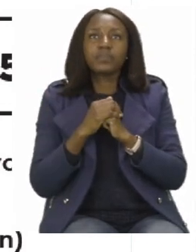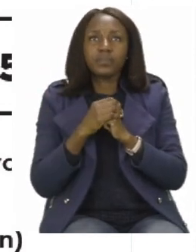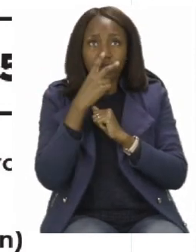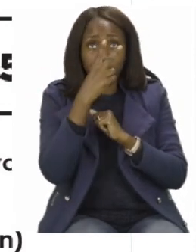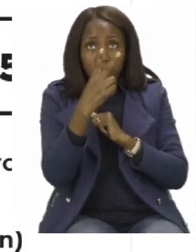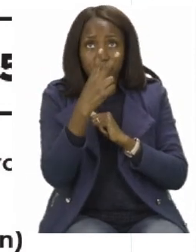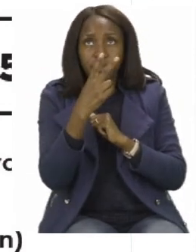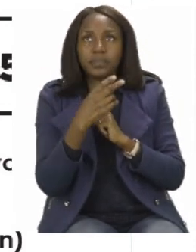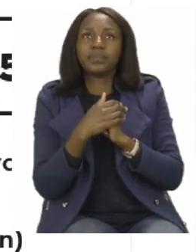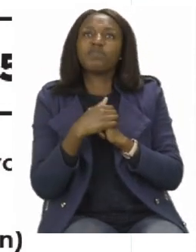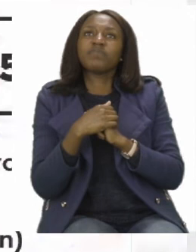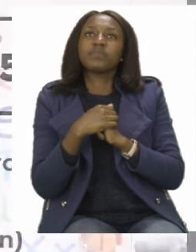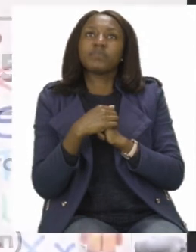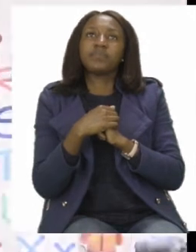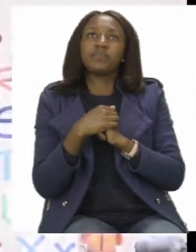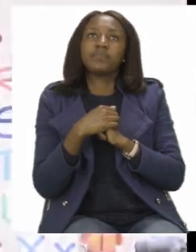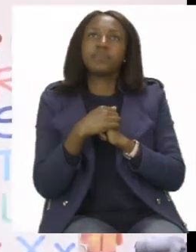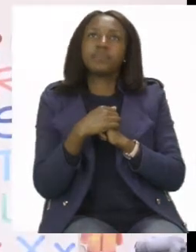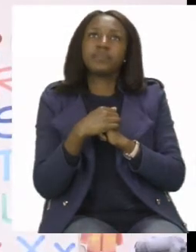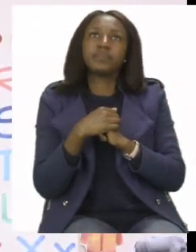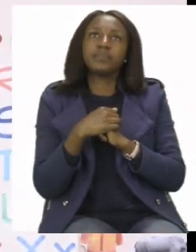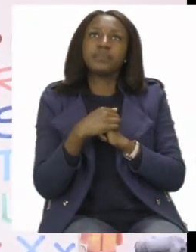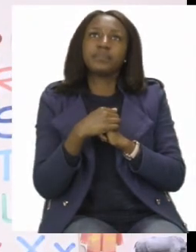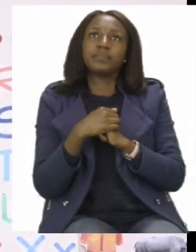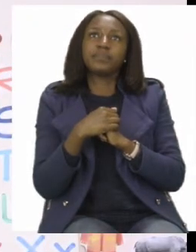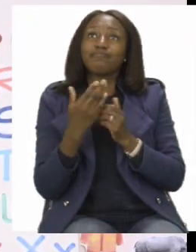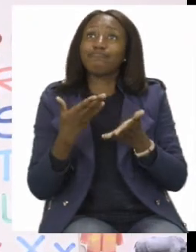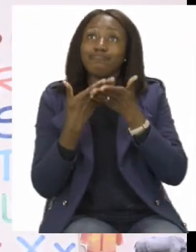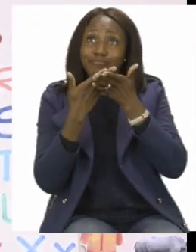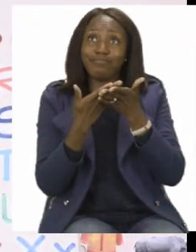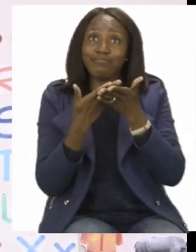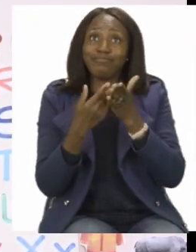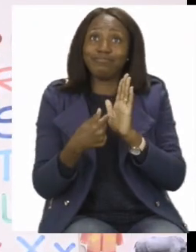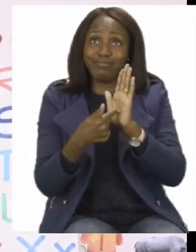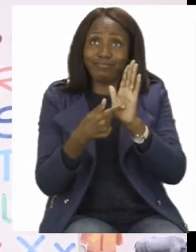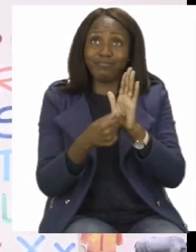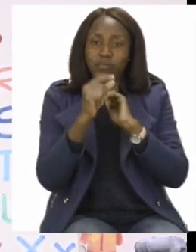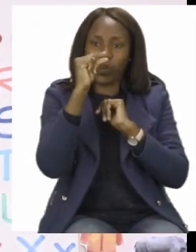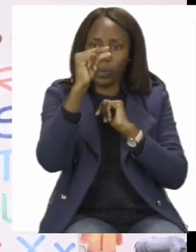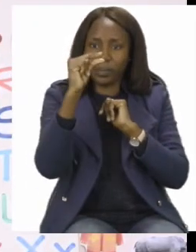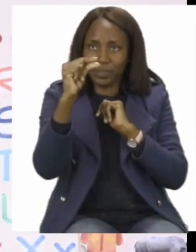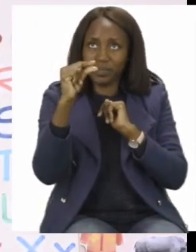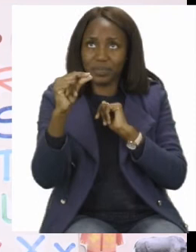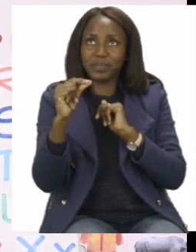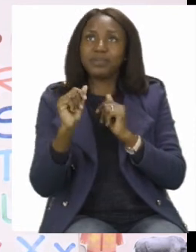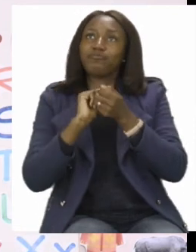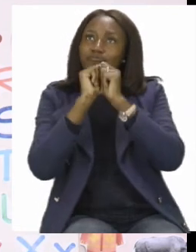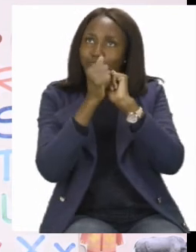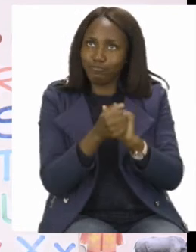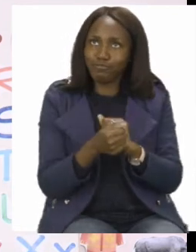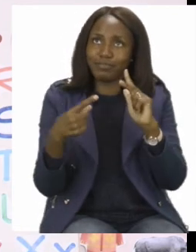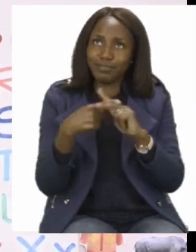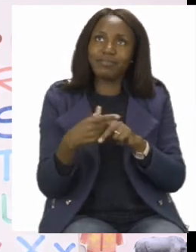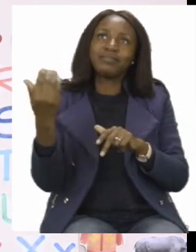board, what I have done for you already, I took all those words that we just read and I